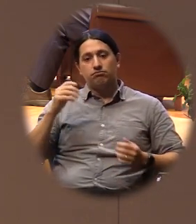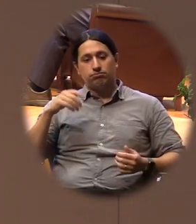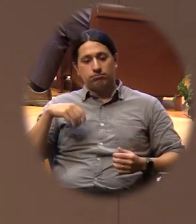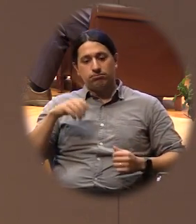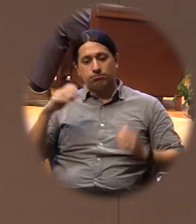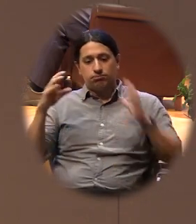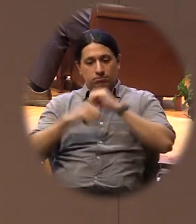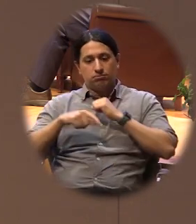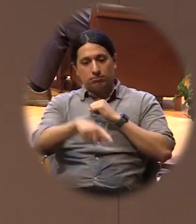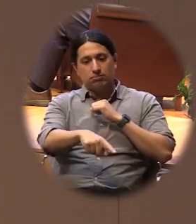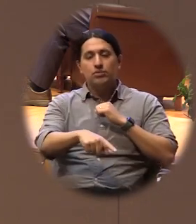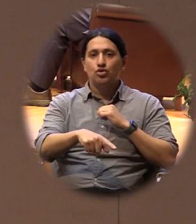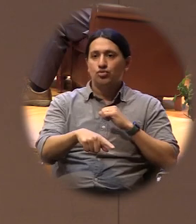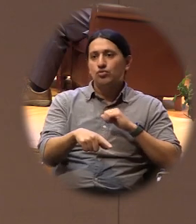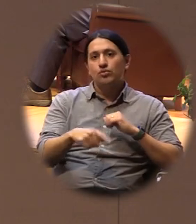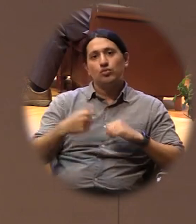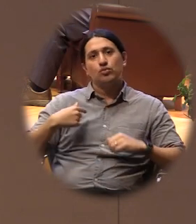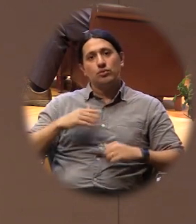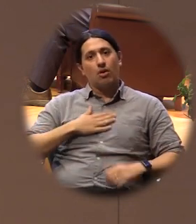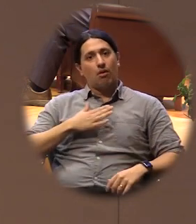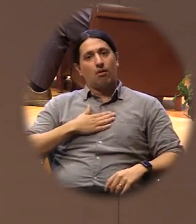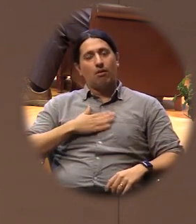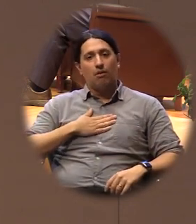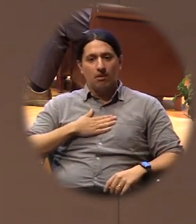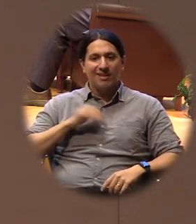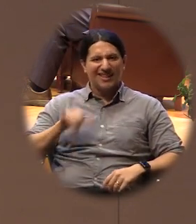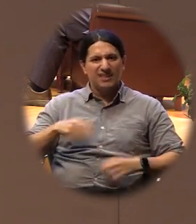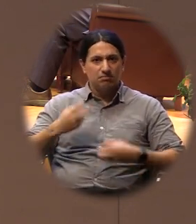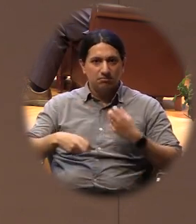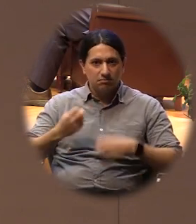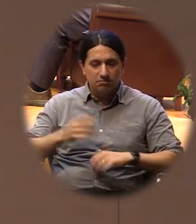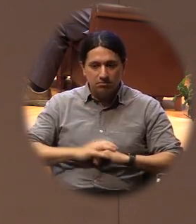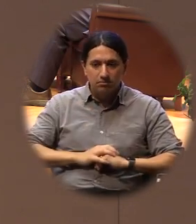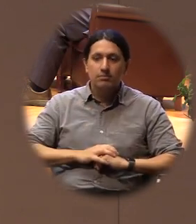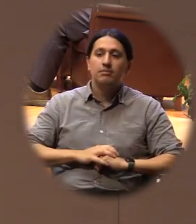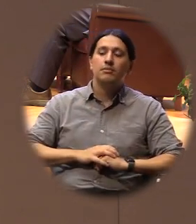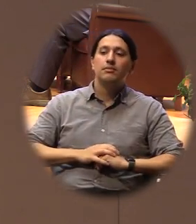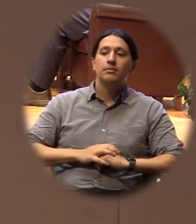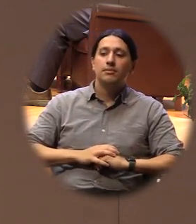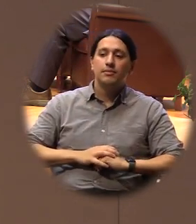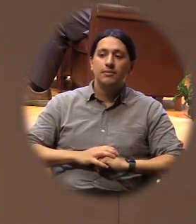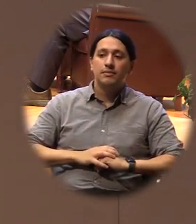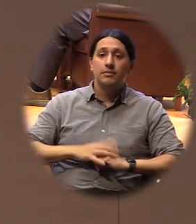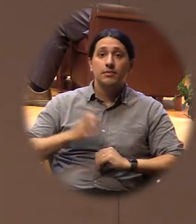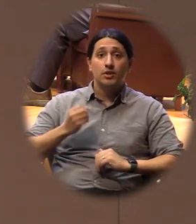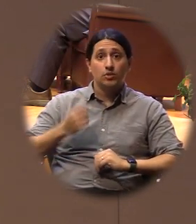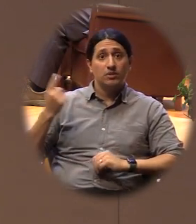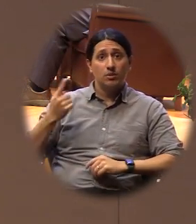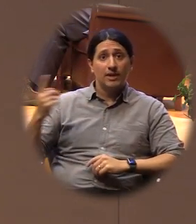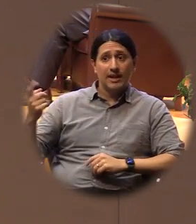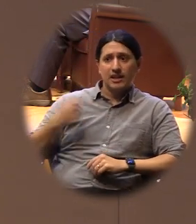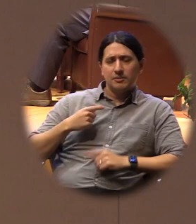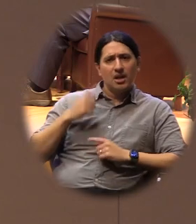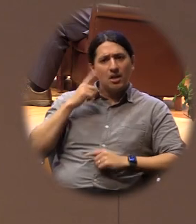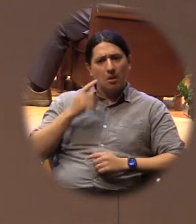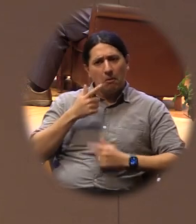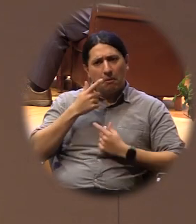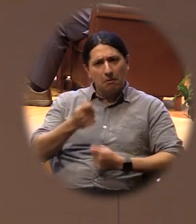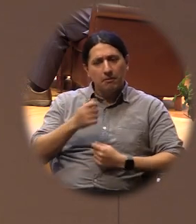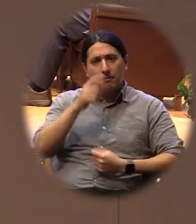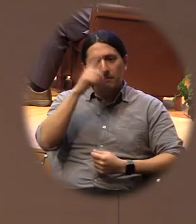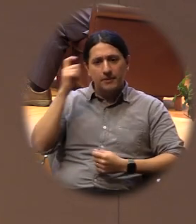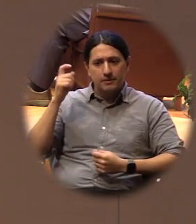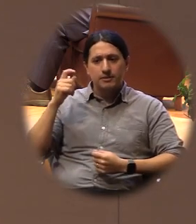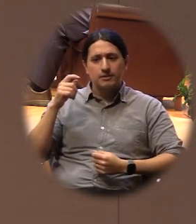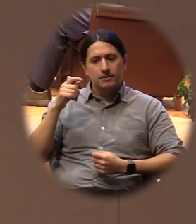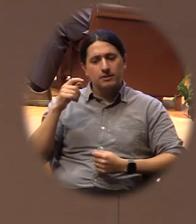So I personally find this question from whoever asked it really compelling, because I think it gets at some of the heart of that tension. How